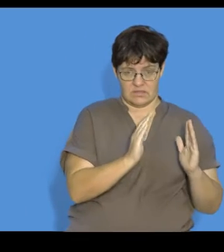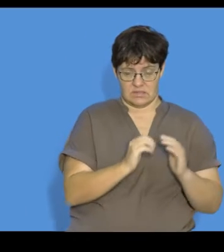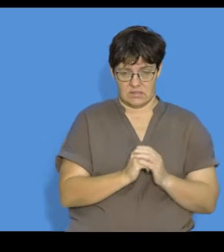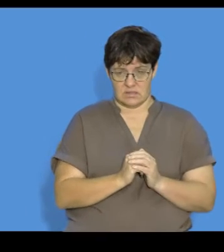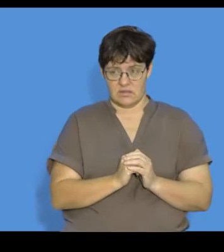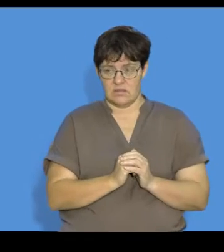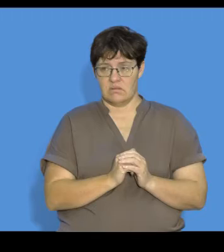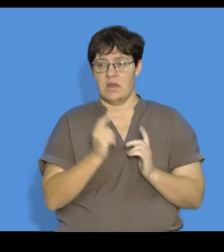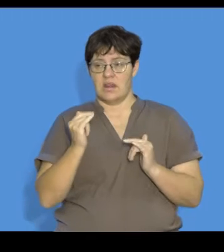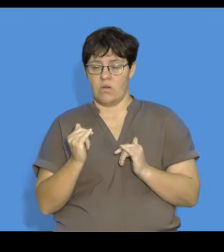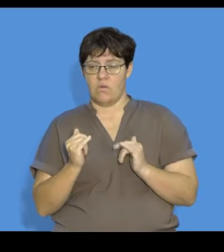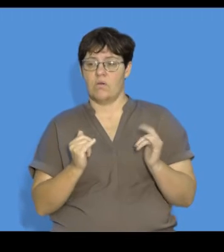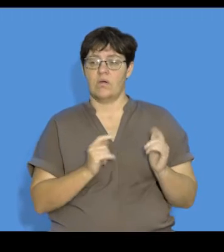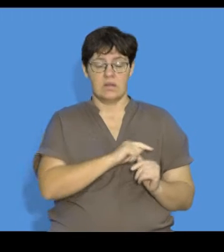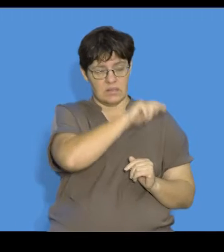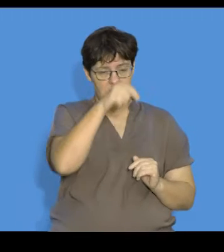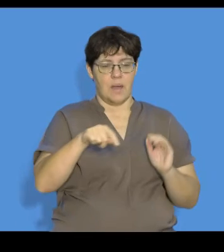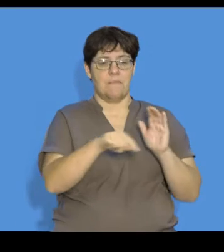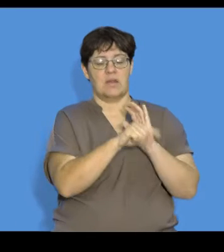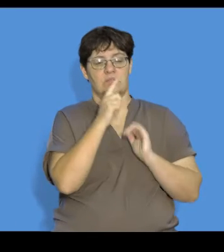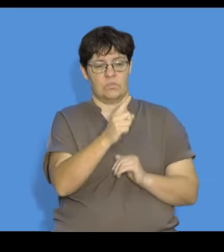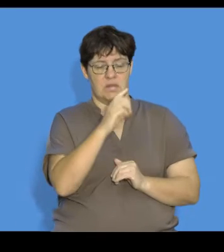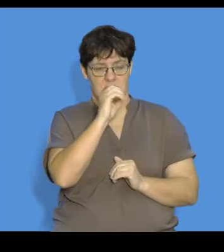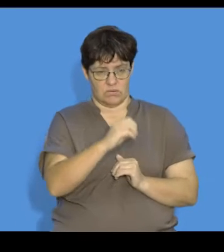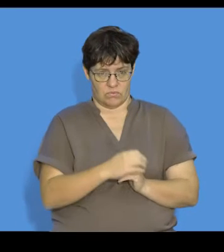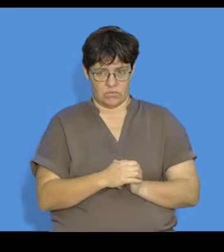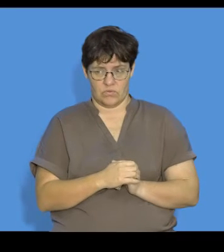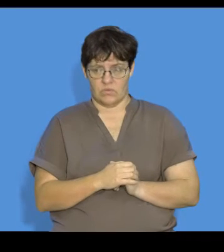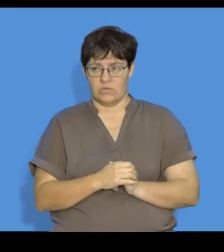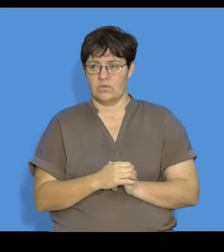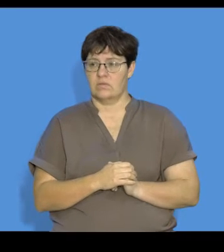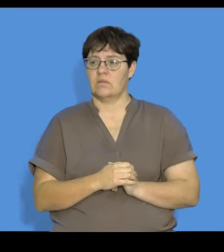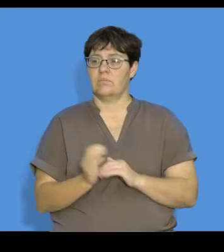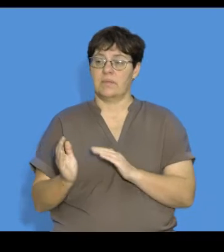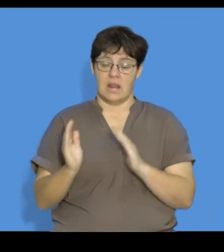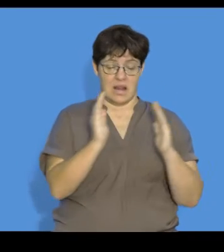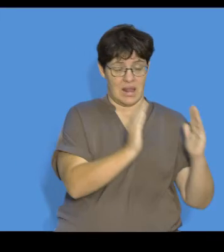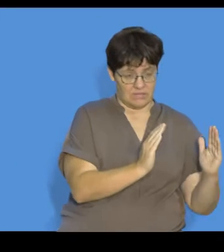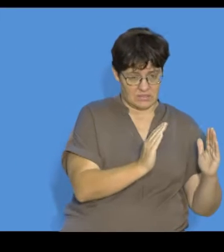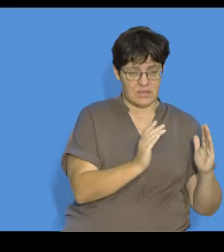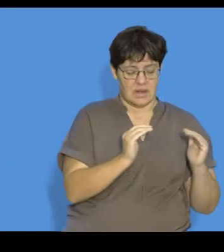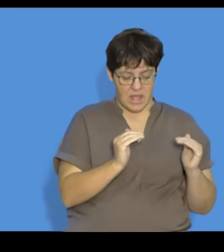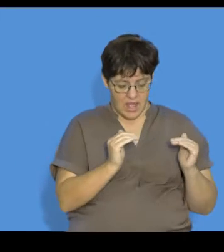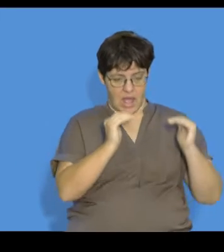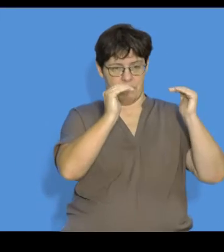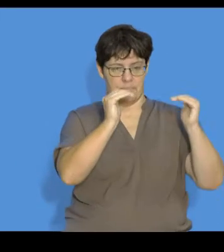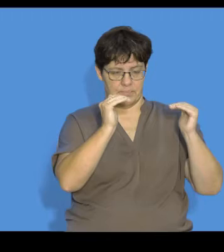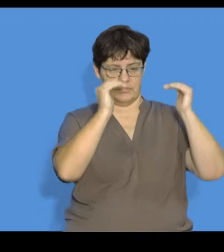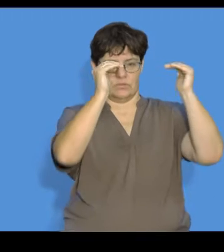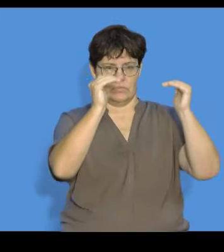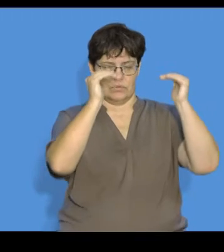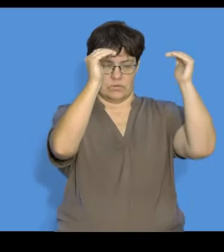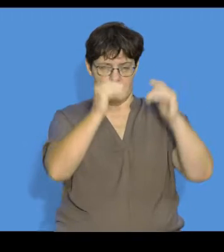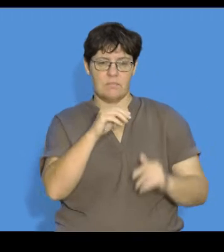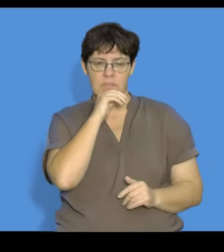to the left. So it means it will now be turning at -1 and 0. And then after doing that, you shift it 3